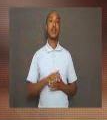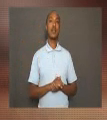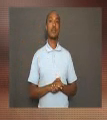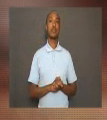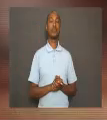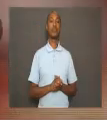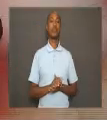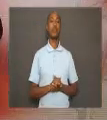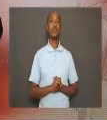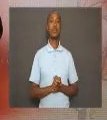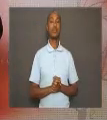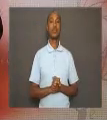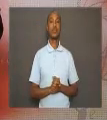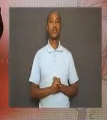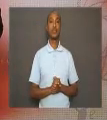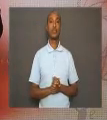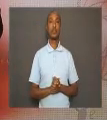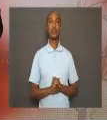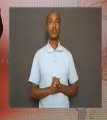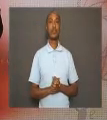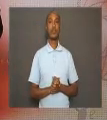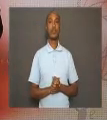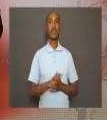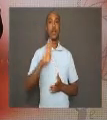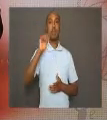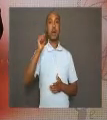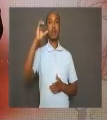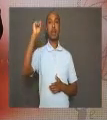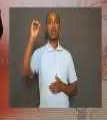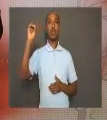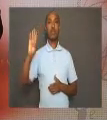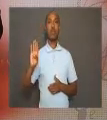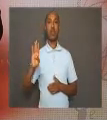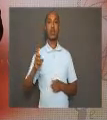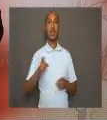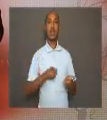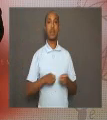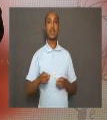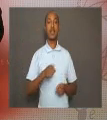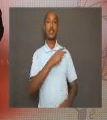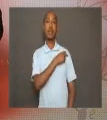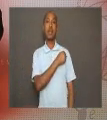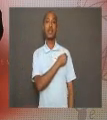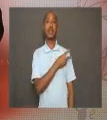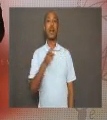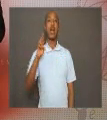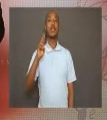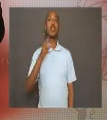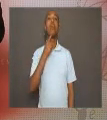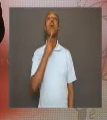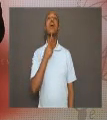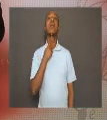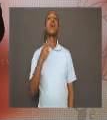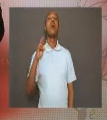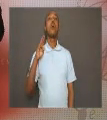diagnostic procedures. The barium sulfate is administered to the patient either orally